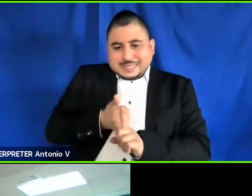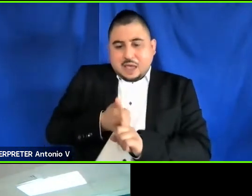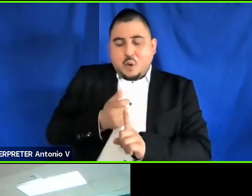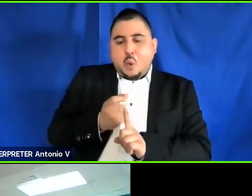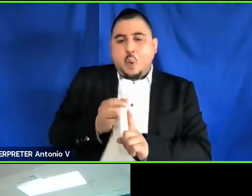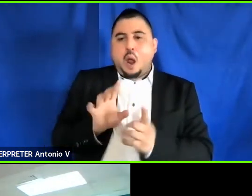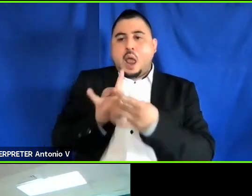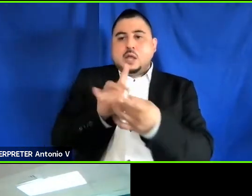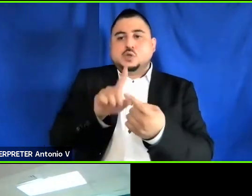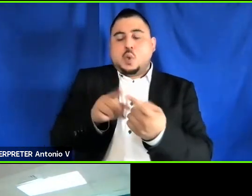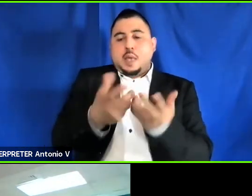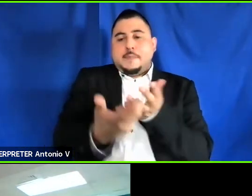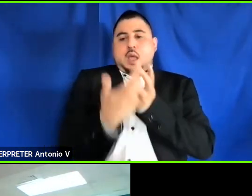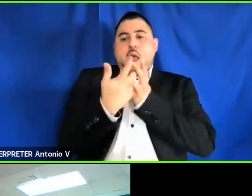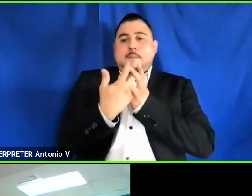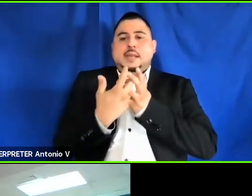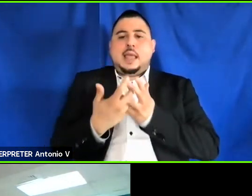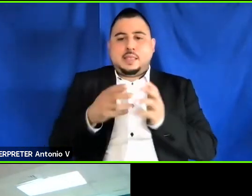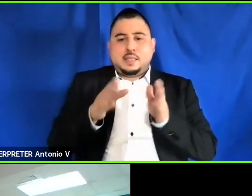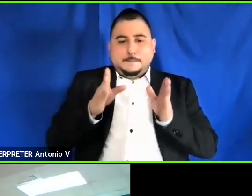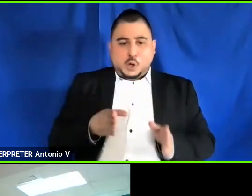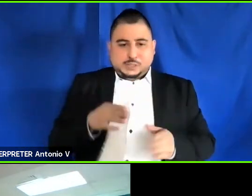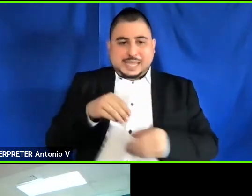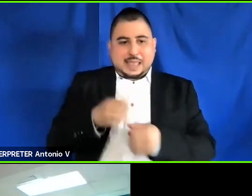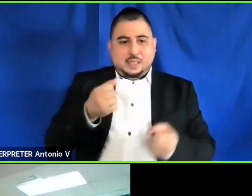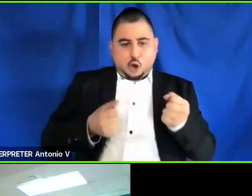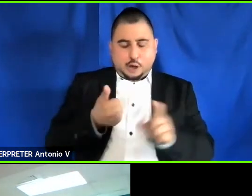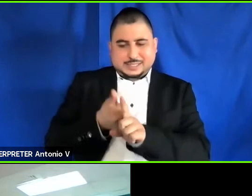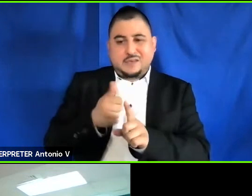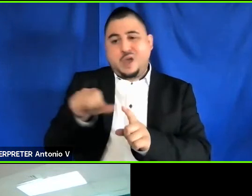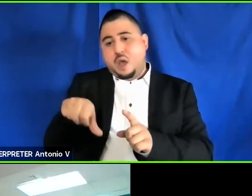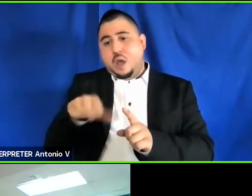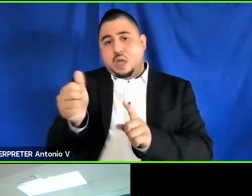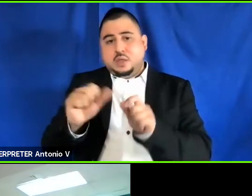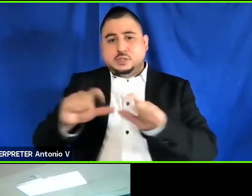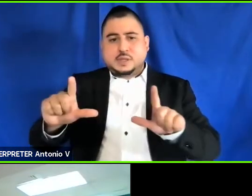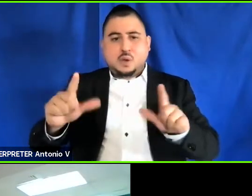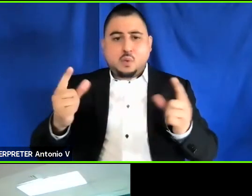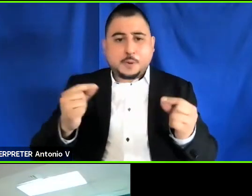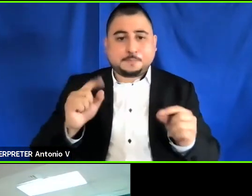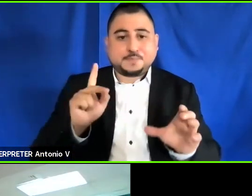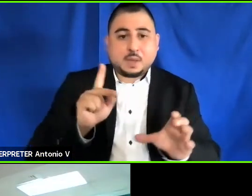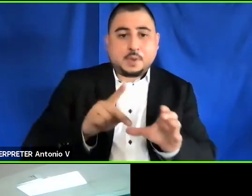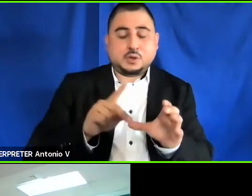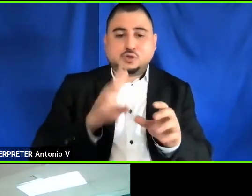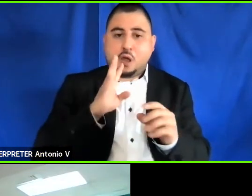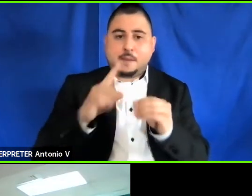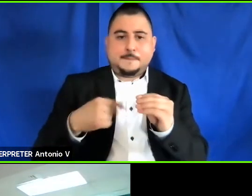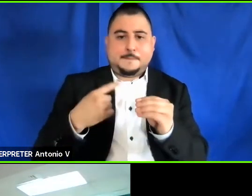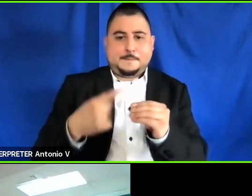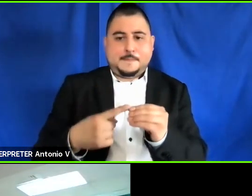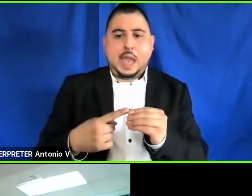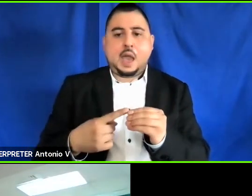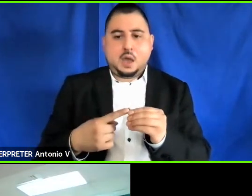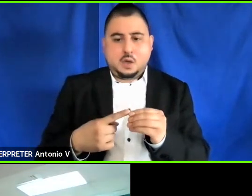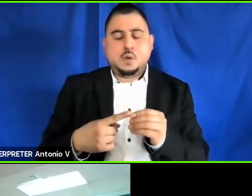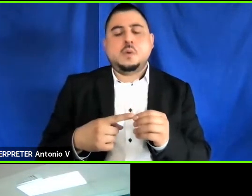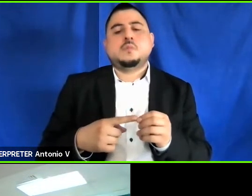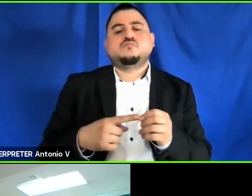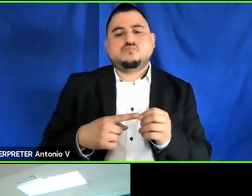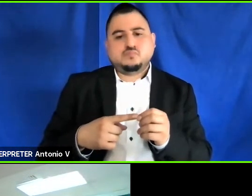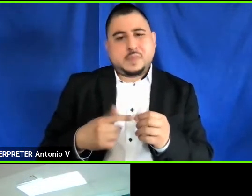some type of accommodation need. The other scenarios that the participant was talking about, those are things that I